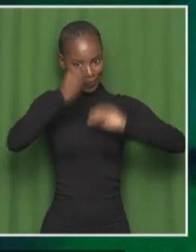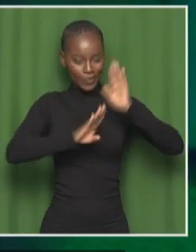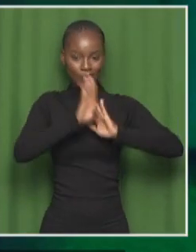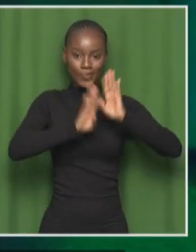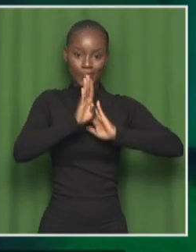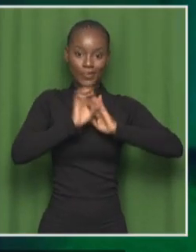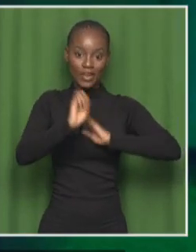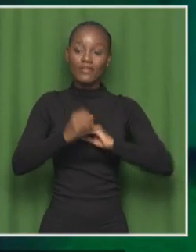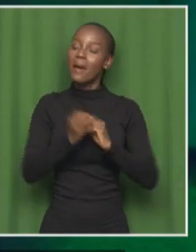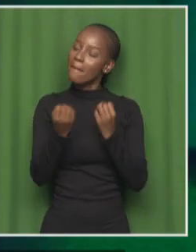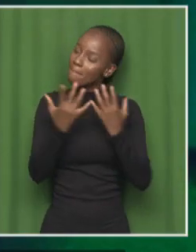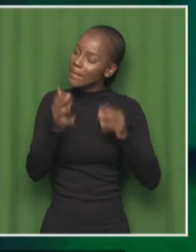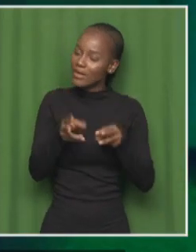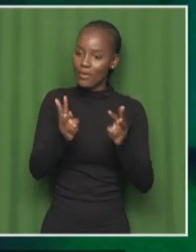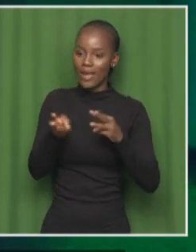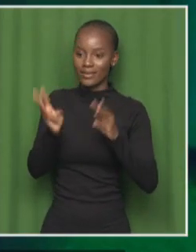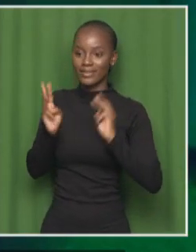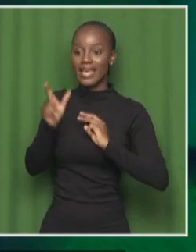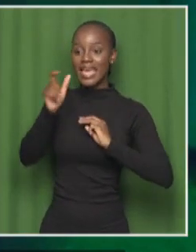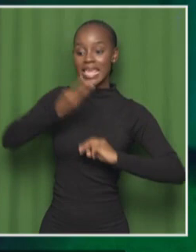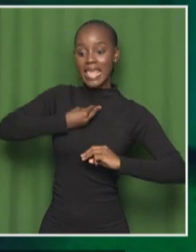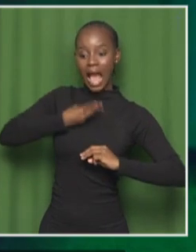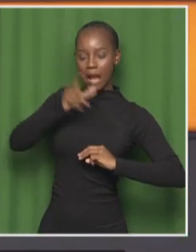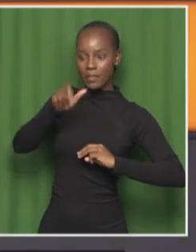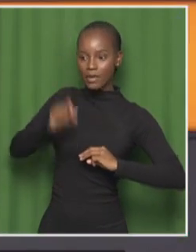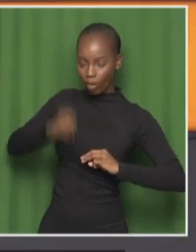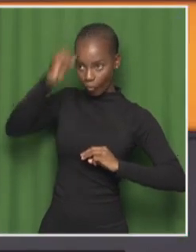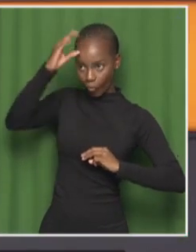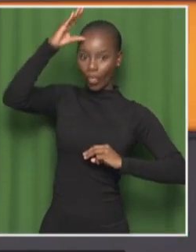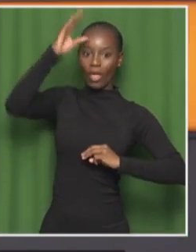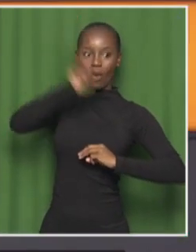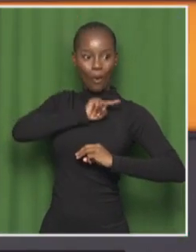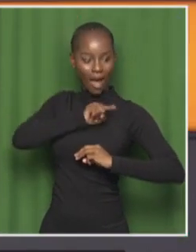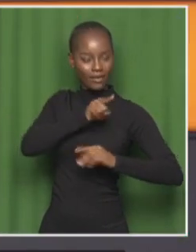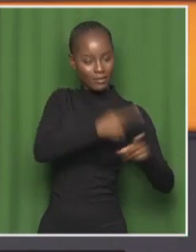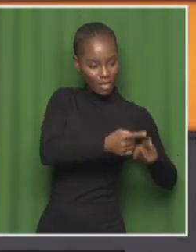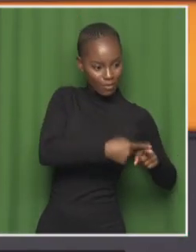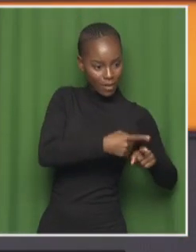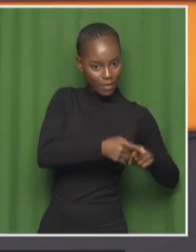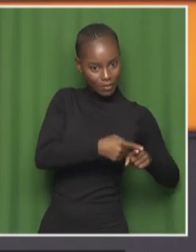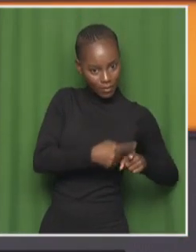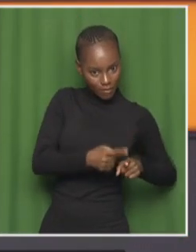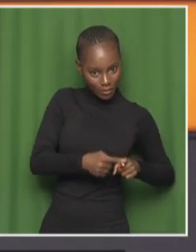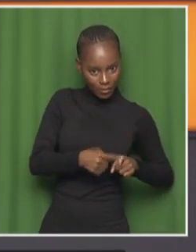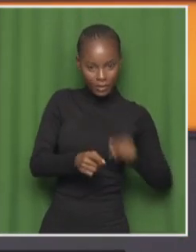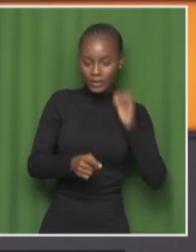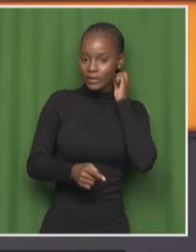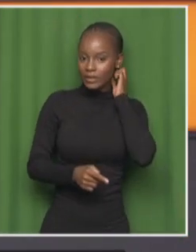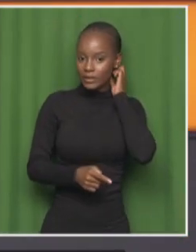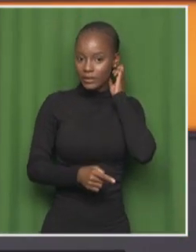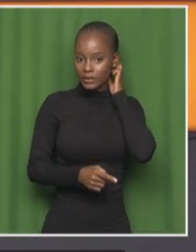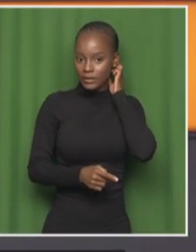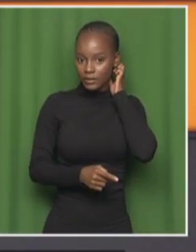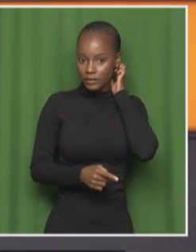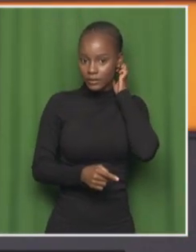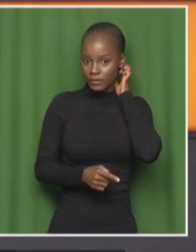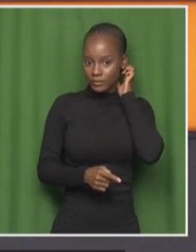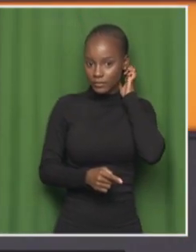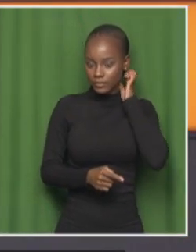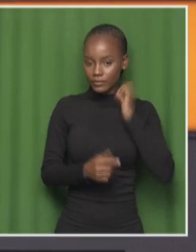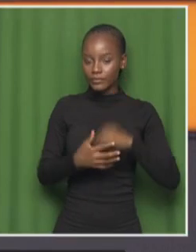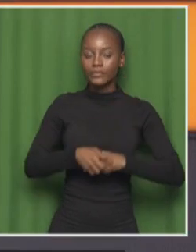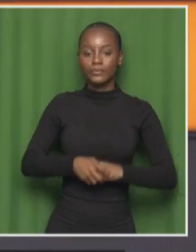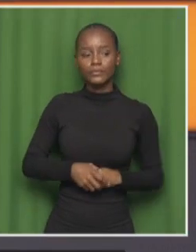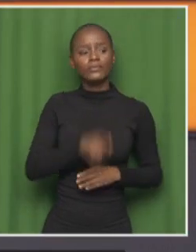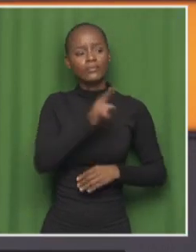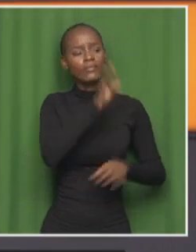enhances a young person's life. He did mention that you guys decided to form a club. Let's talk about the club. I mean, what is its